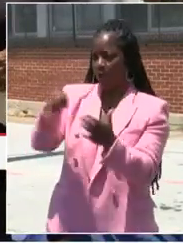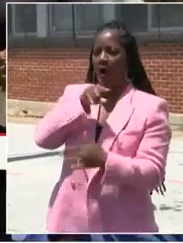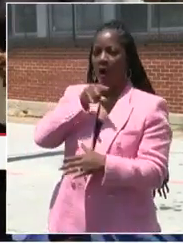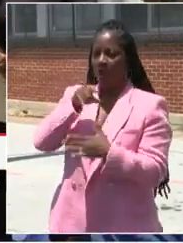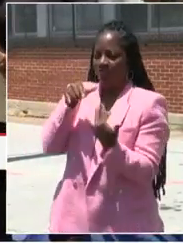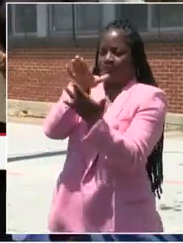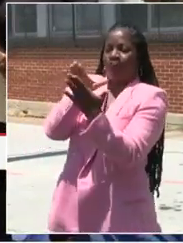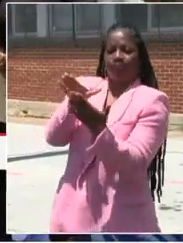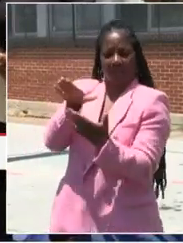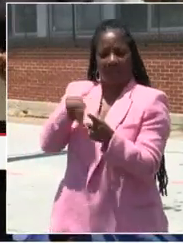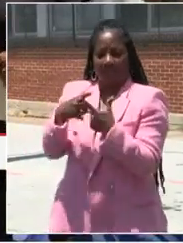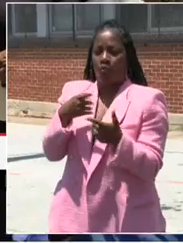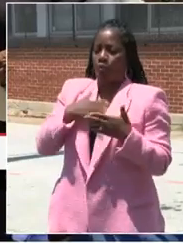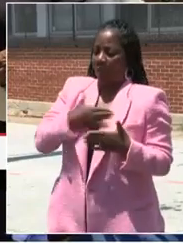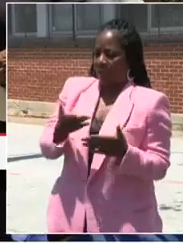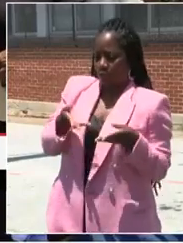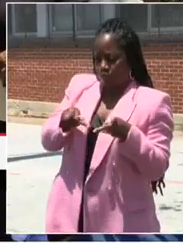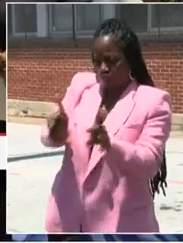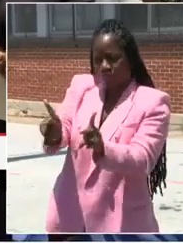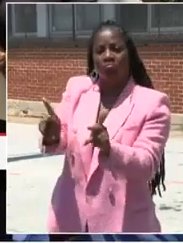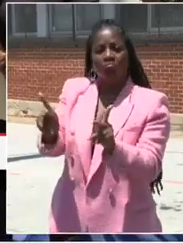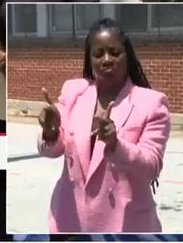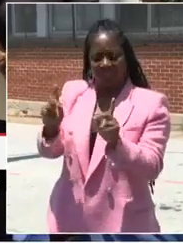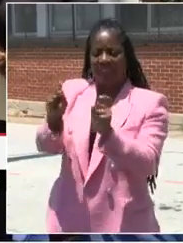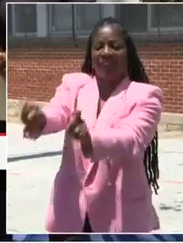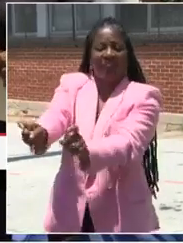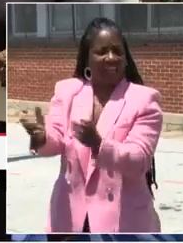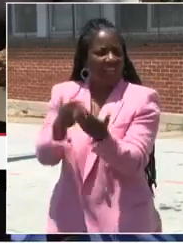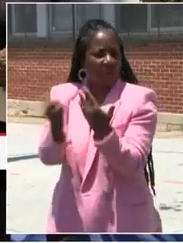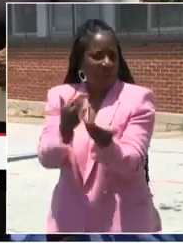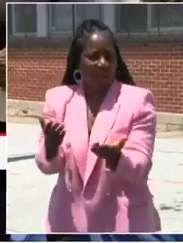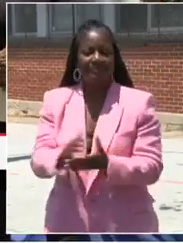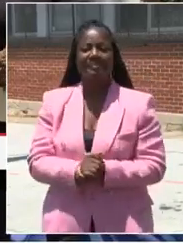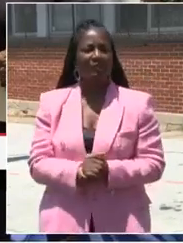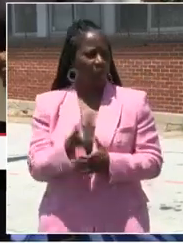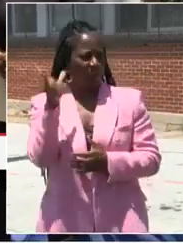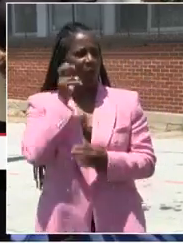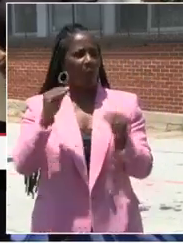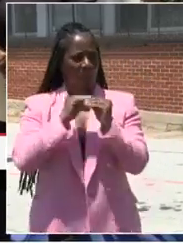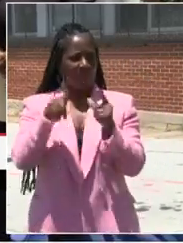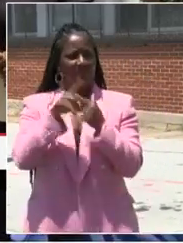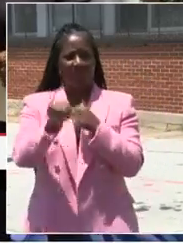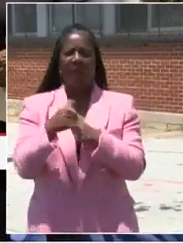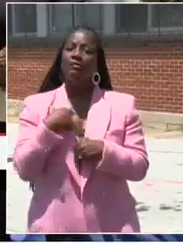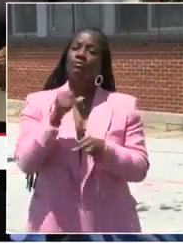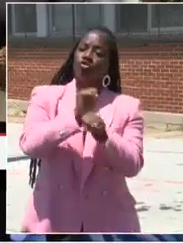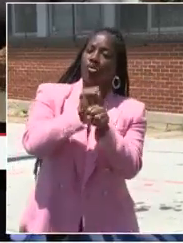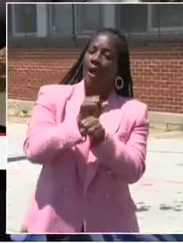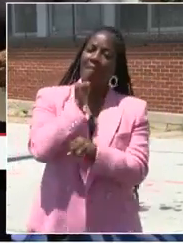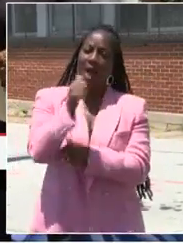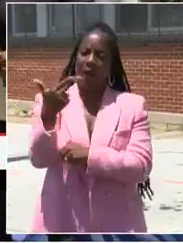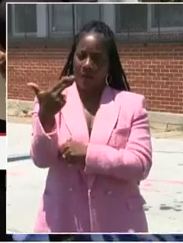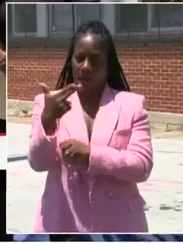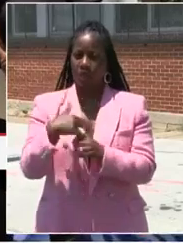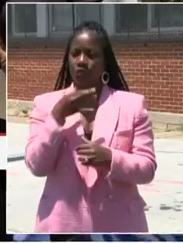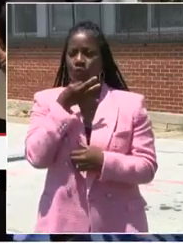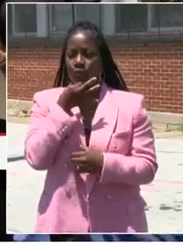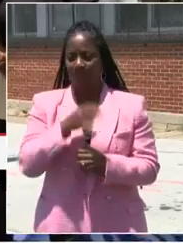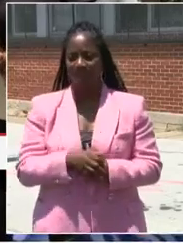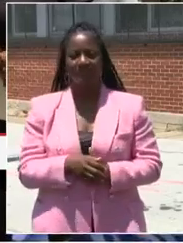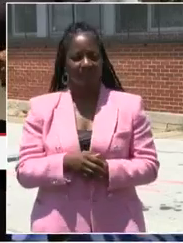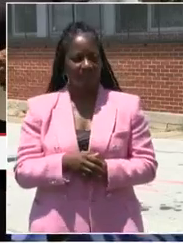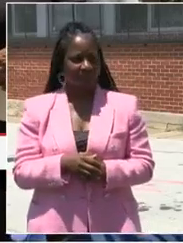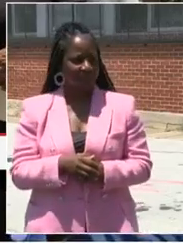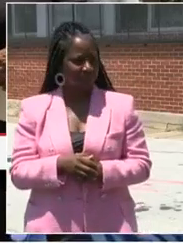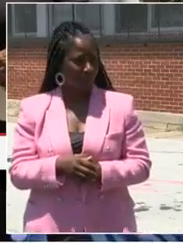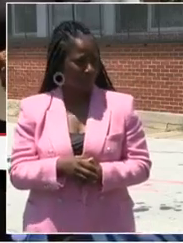willing to give opportunities anyway. So we have that coming up soon, and you'll hear more about Jobs Not Guns shortly. So